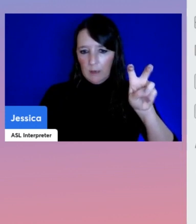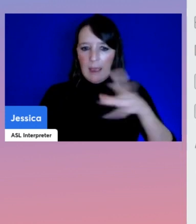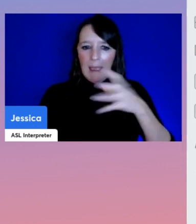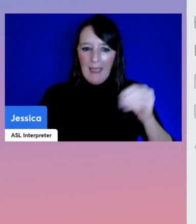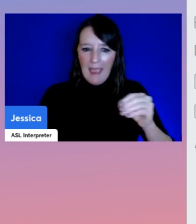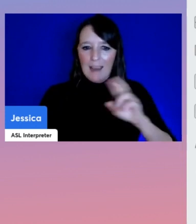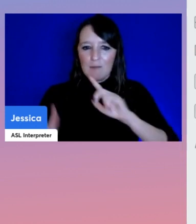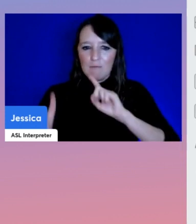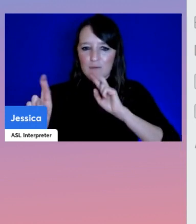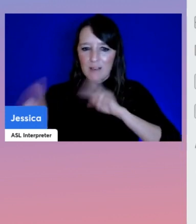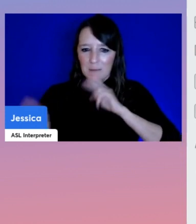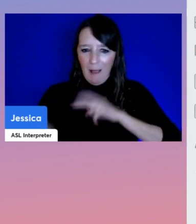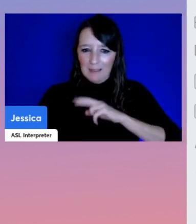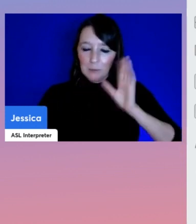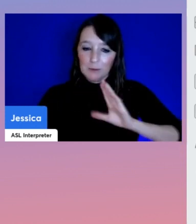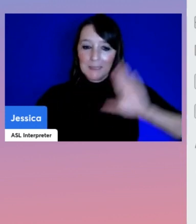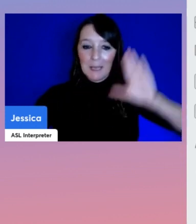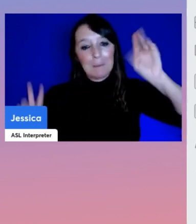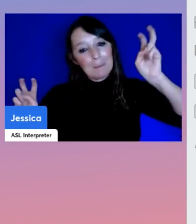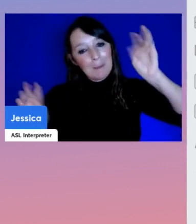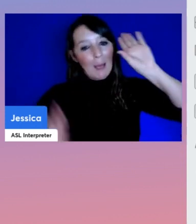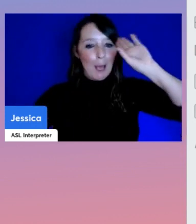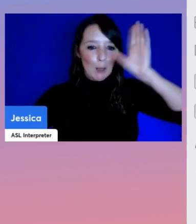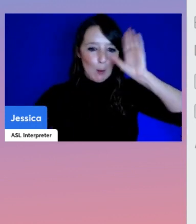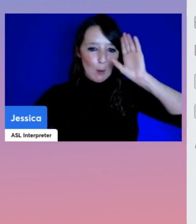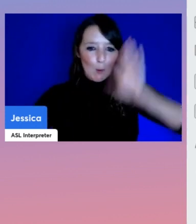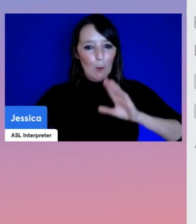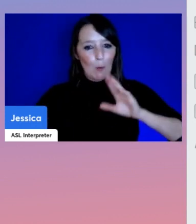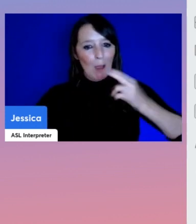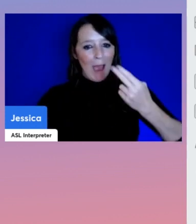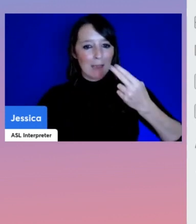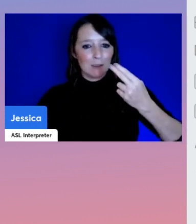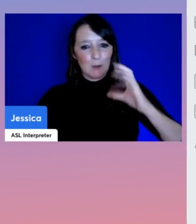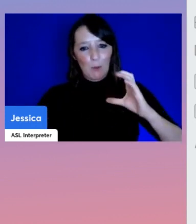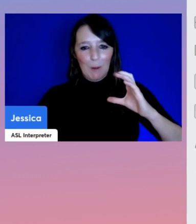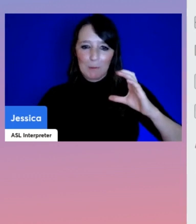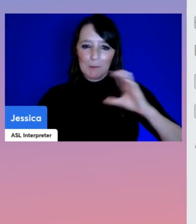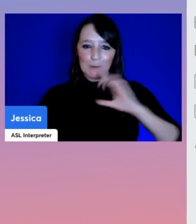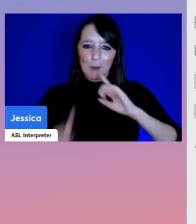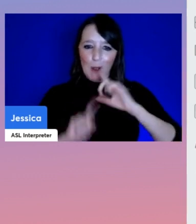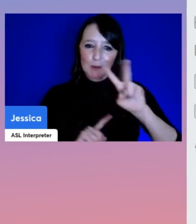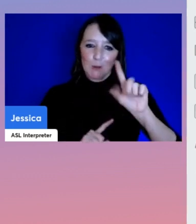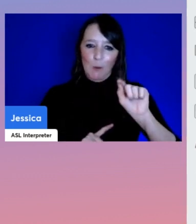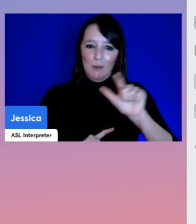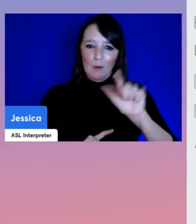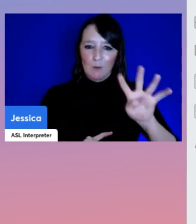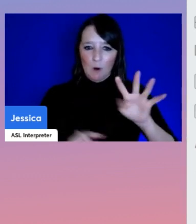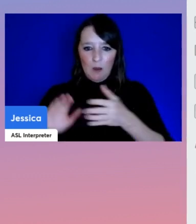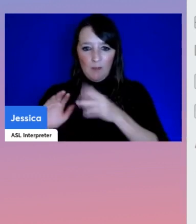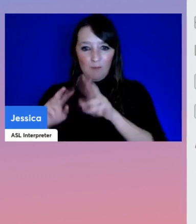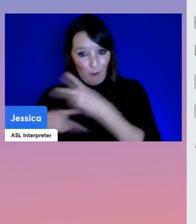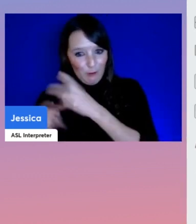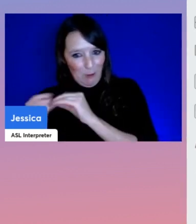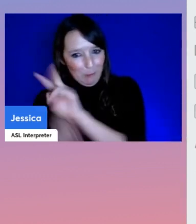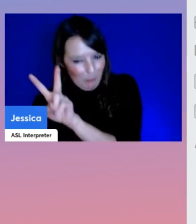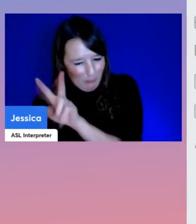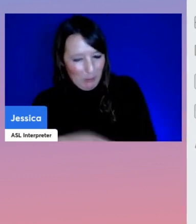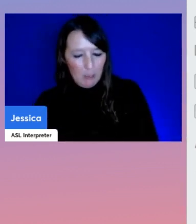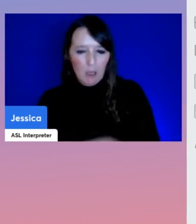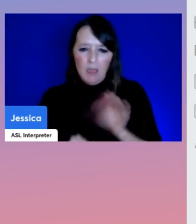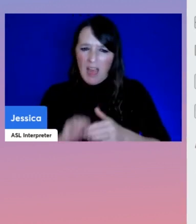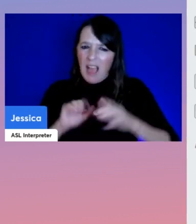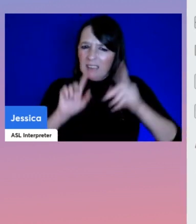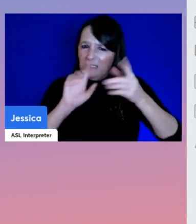HashiTalks 2024 version 2. So running this test takes quite a lot of time, but if this